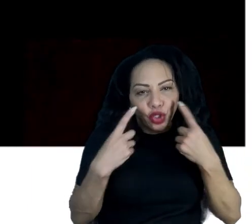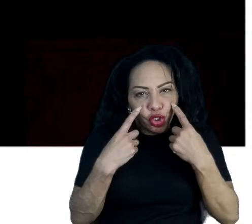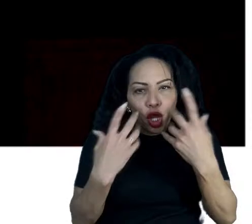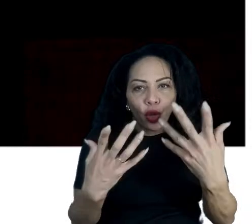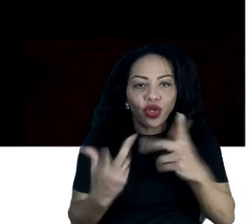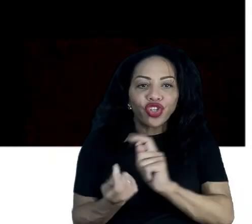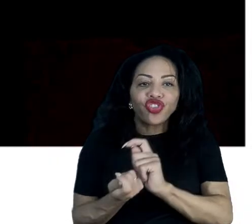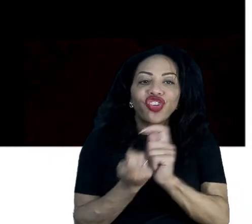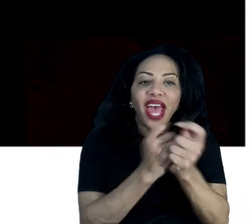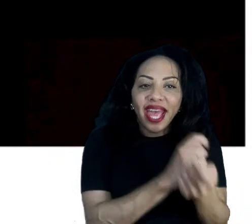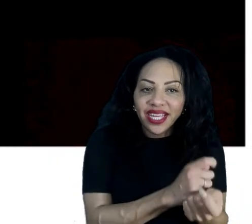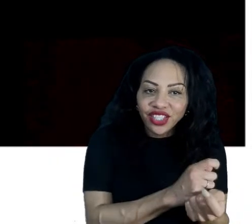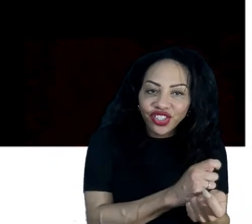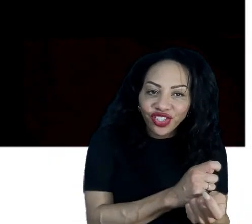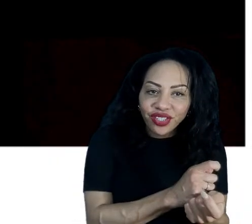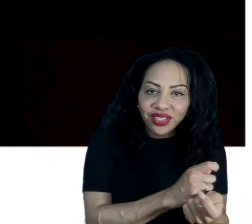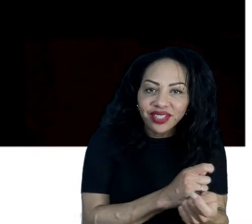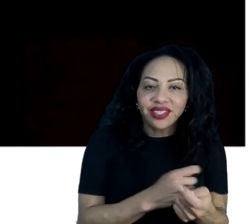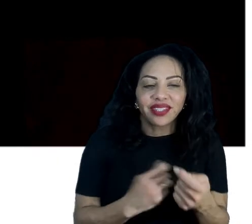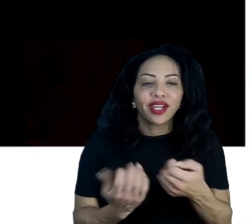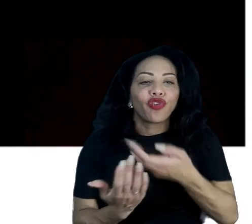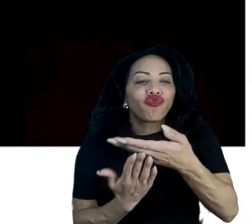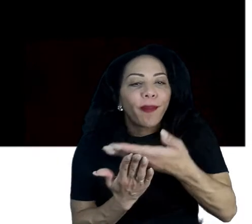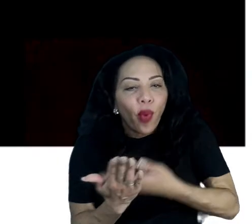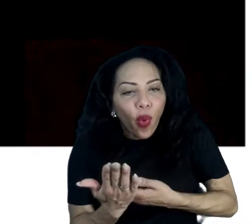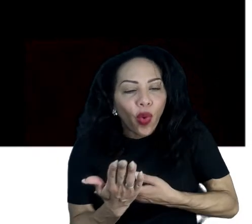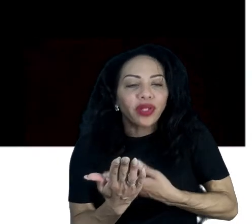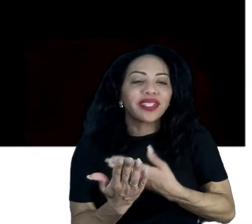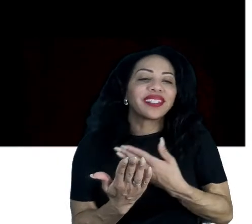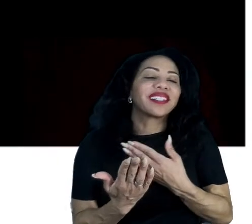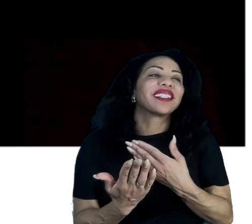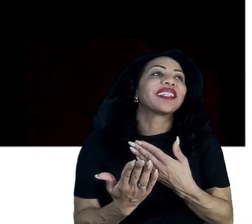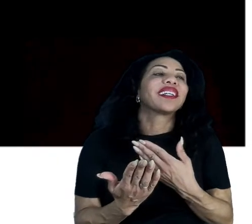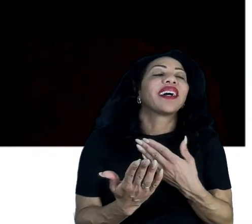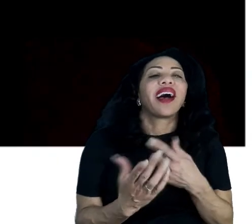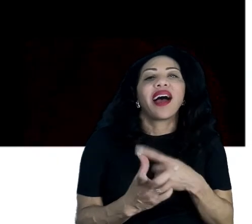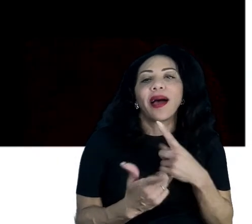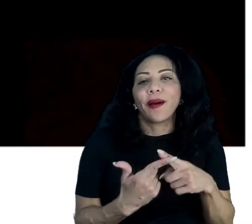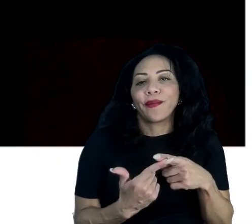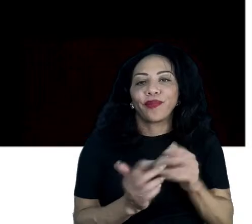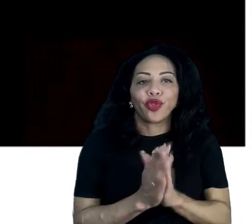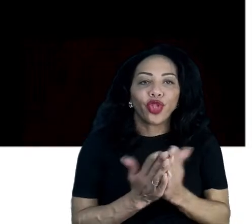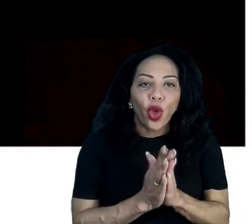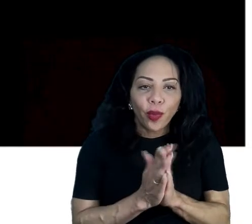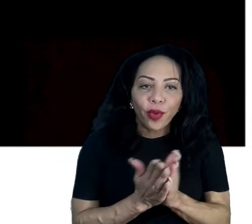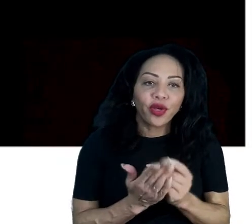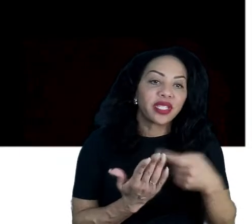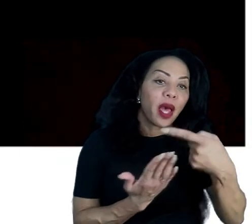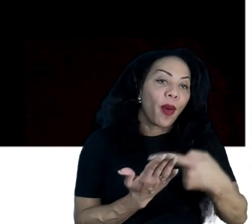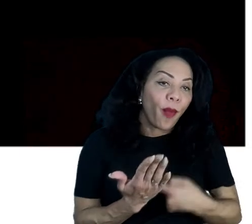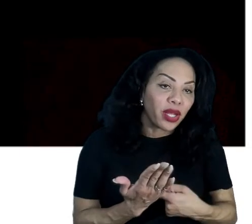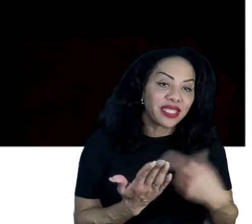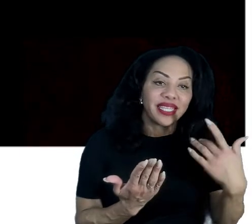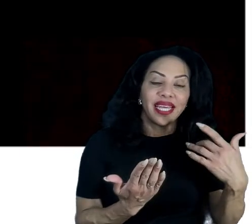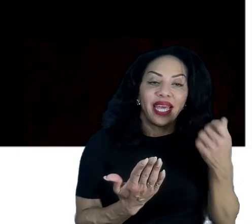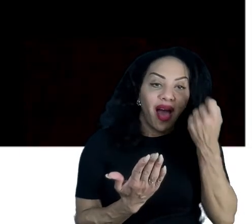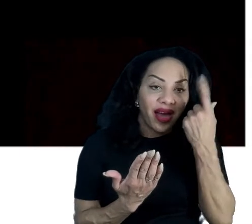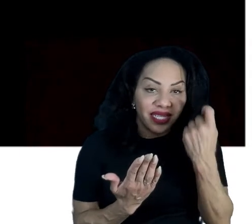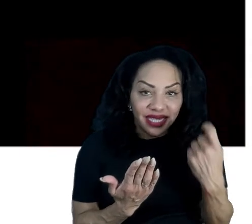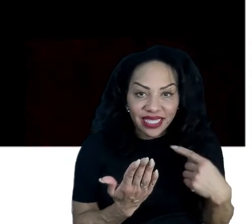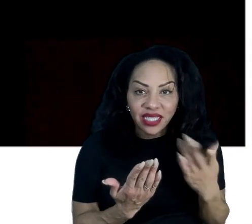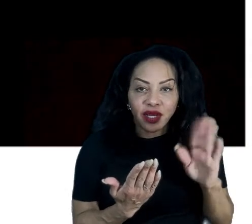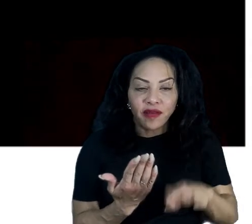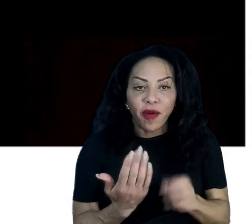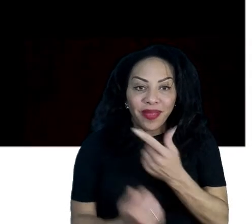included reports and notebooks and research ideas and policy documents from the 1970s to 1990s.